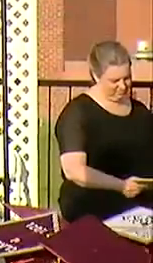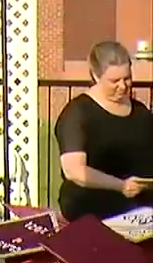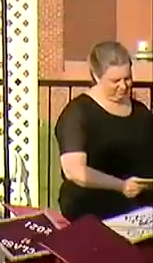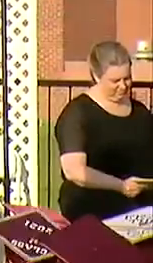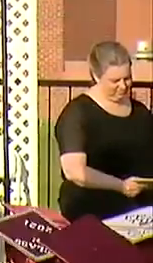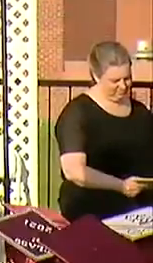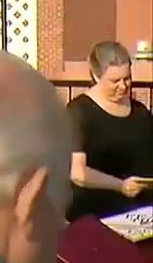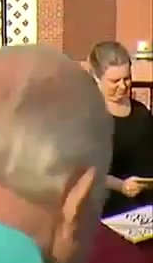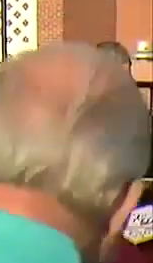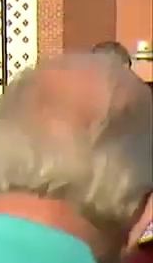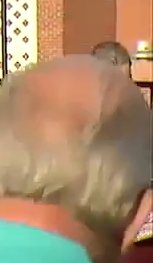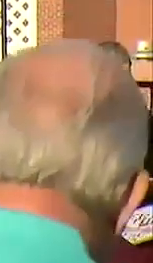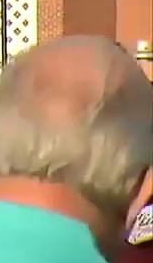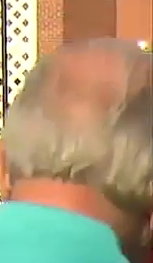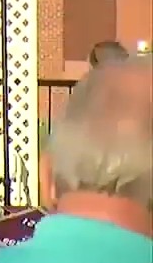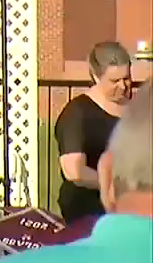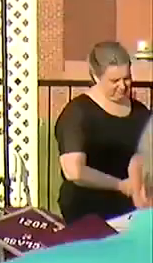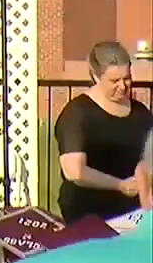Sophie Jane Bolton.